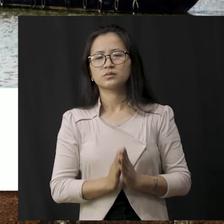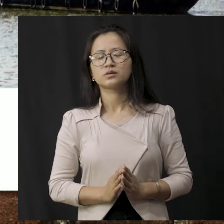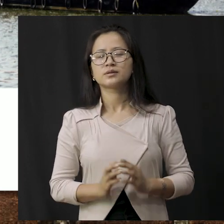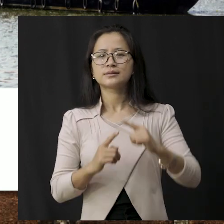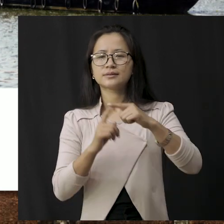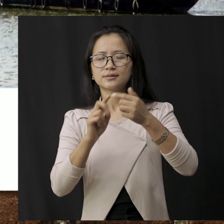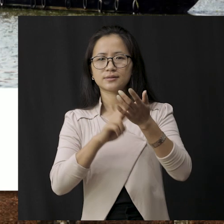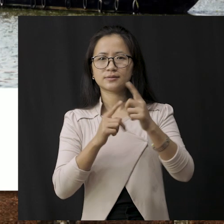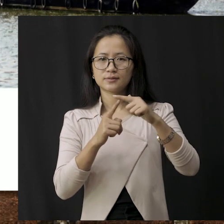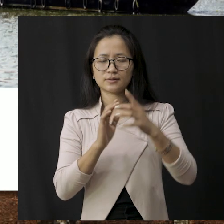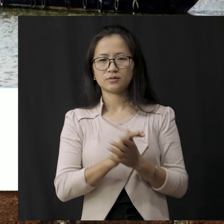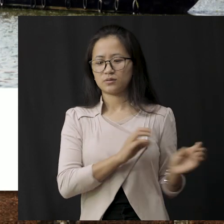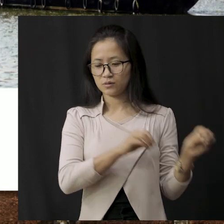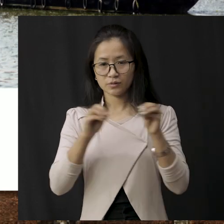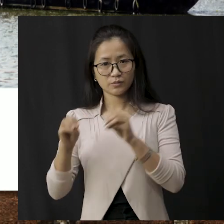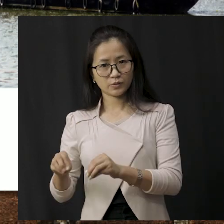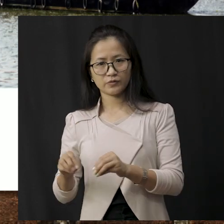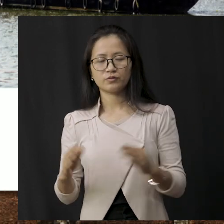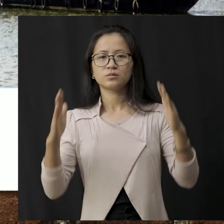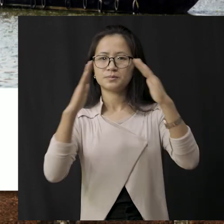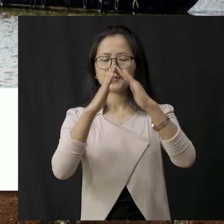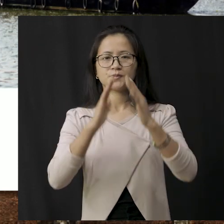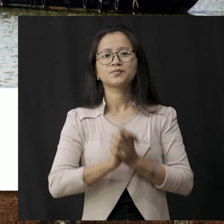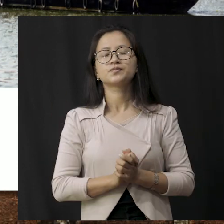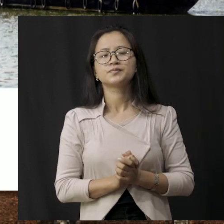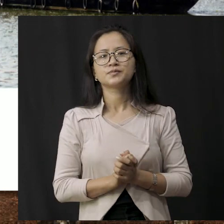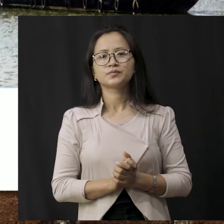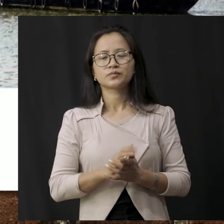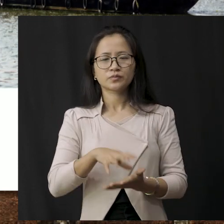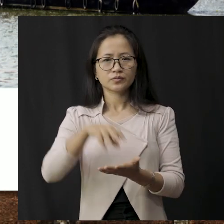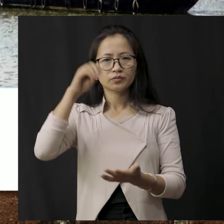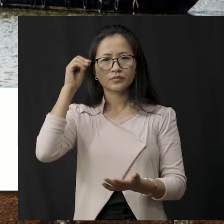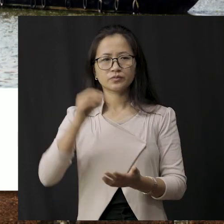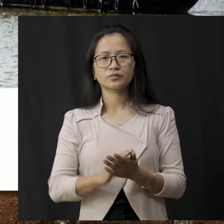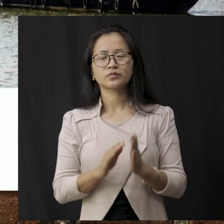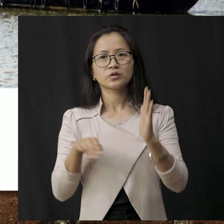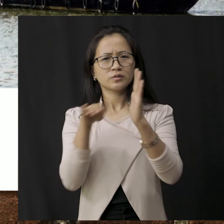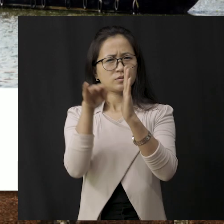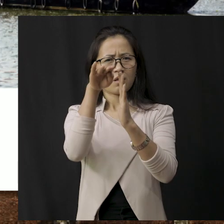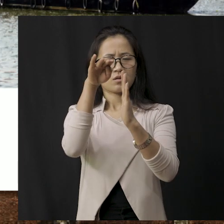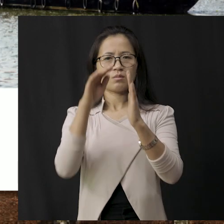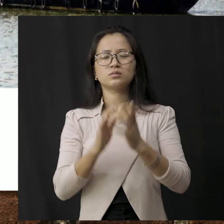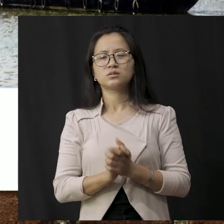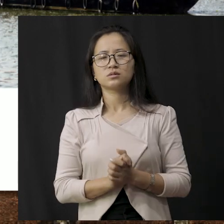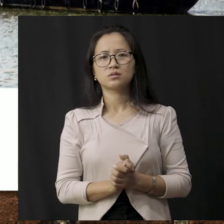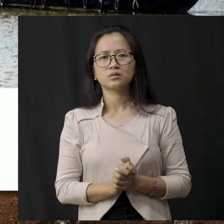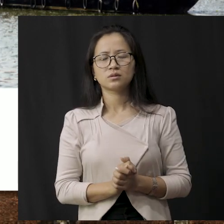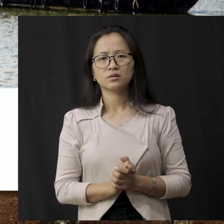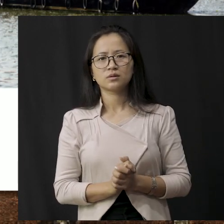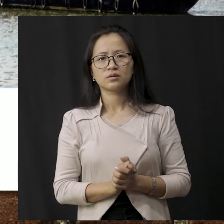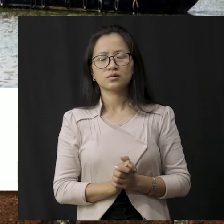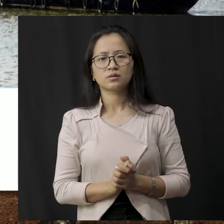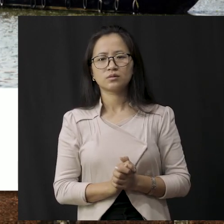house. So these are movable house, right? And we have also learned a double-storied building as well